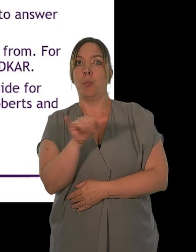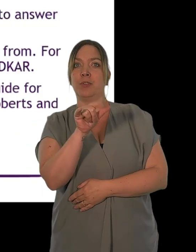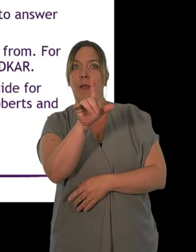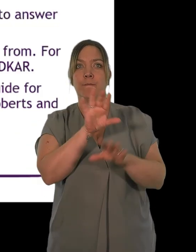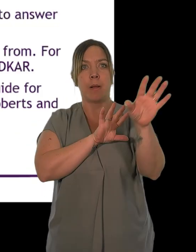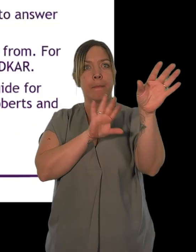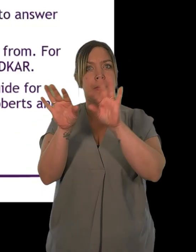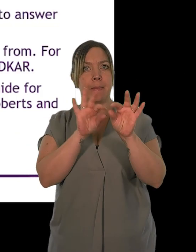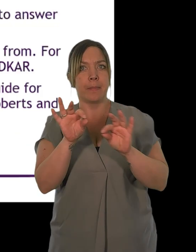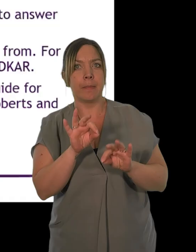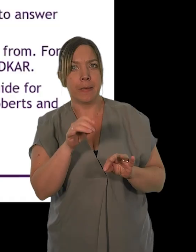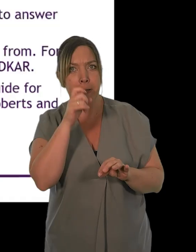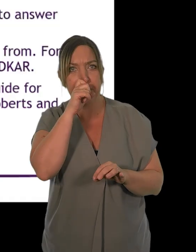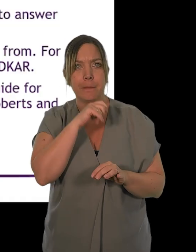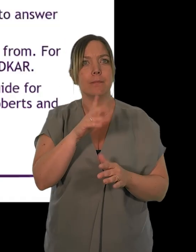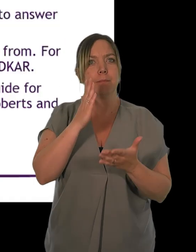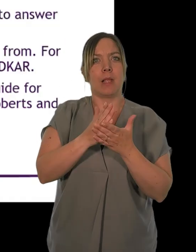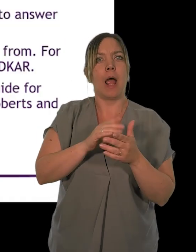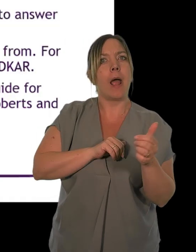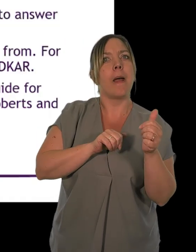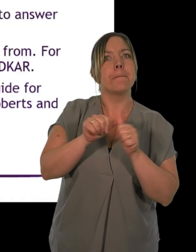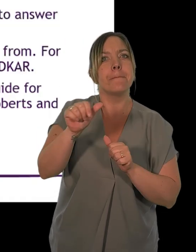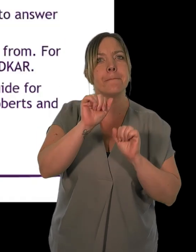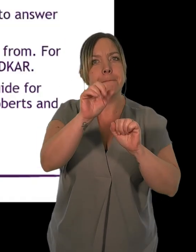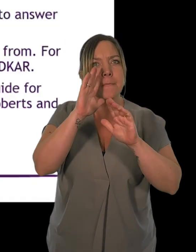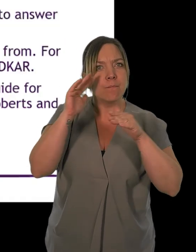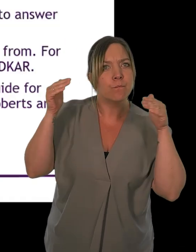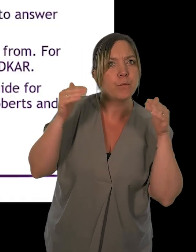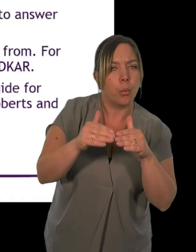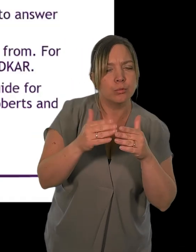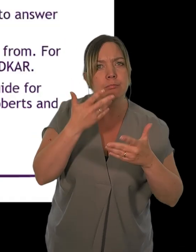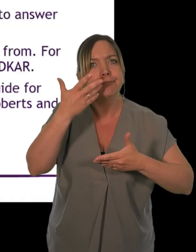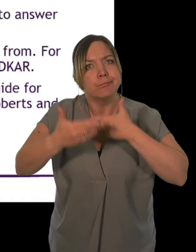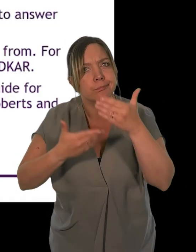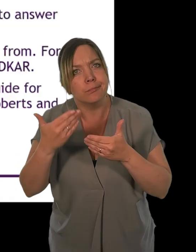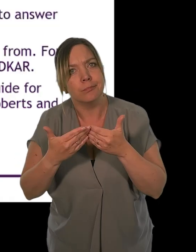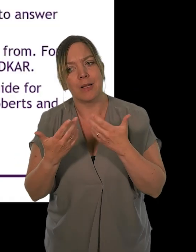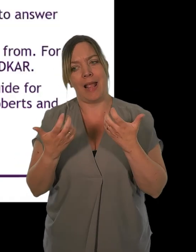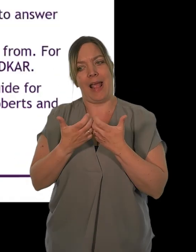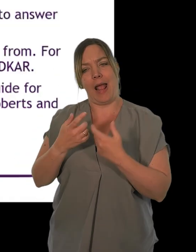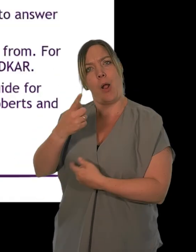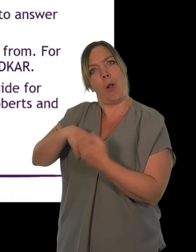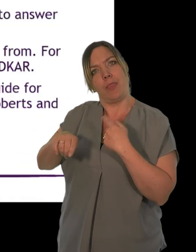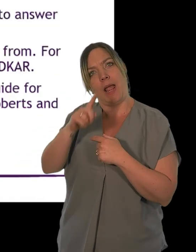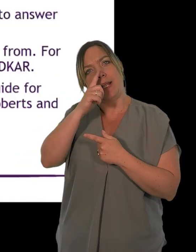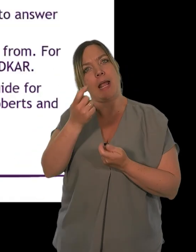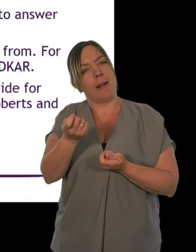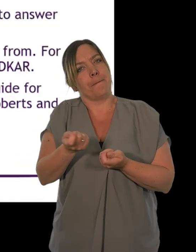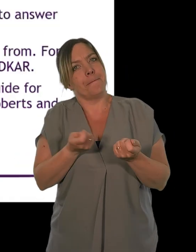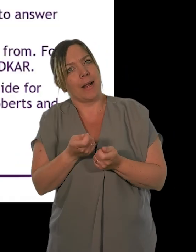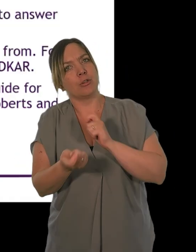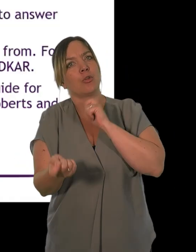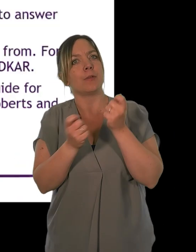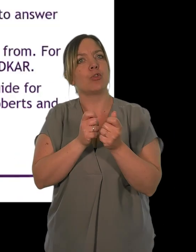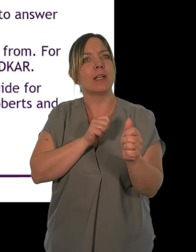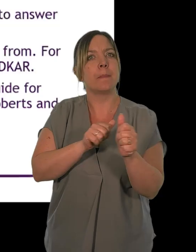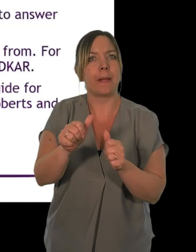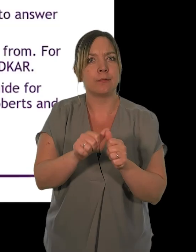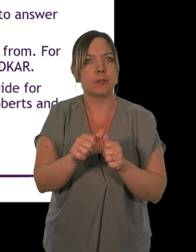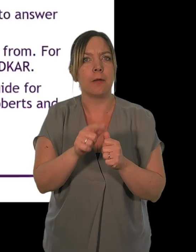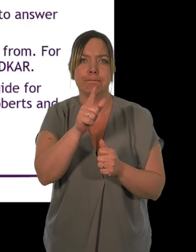wider reading is Change Management, a Guide for People Professionals, written by Angela Roberts and Helen